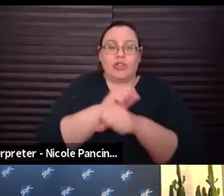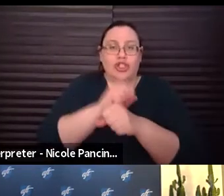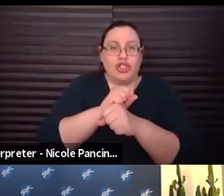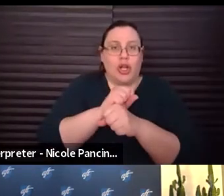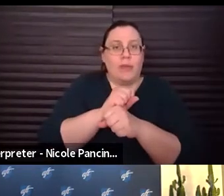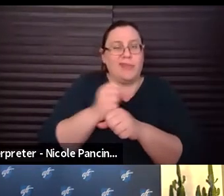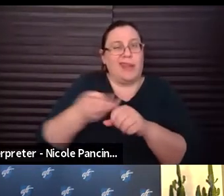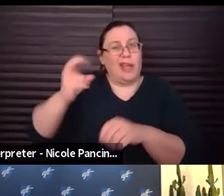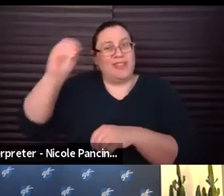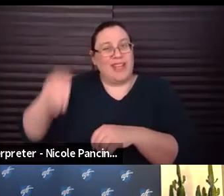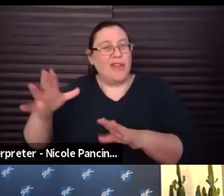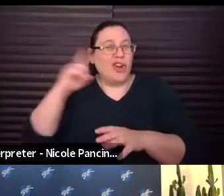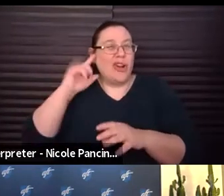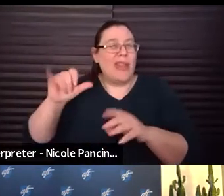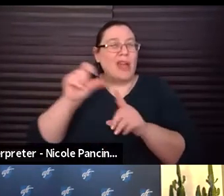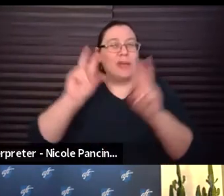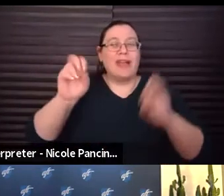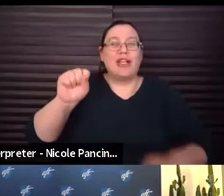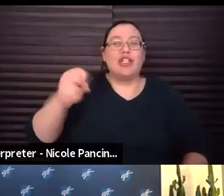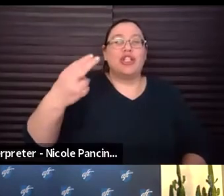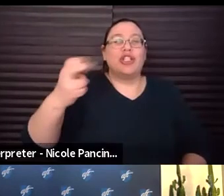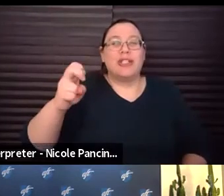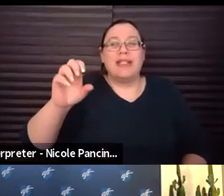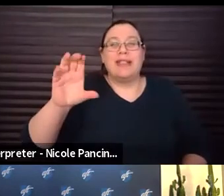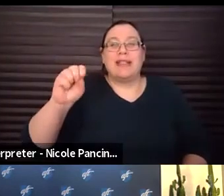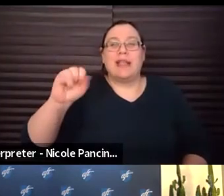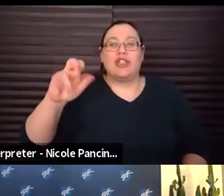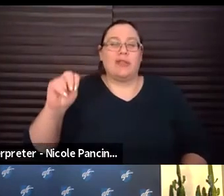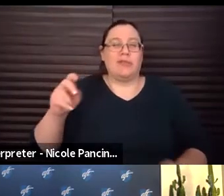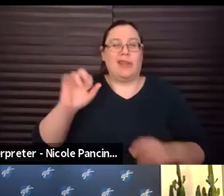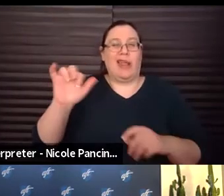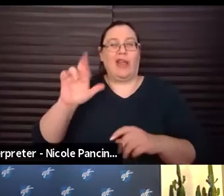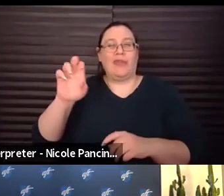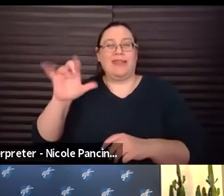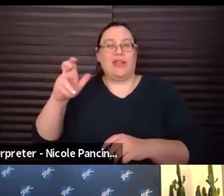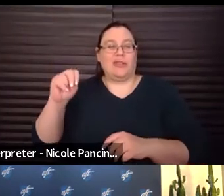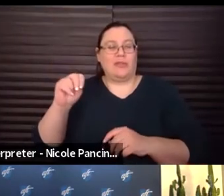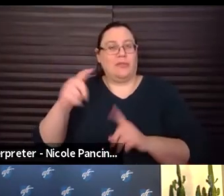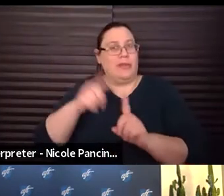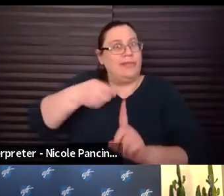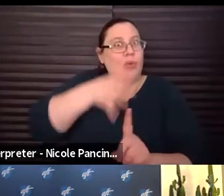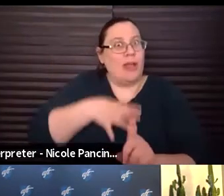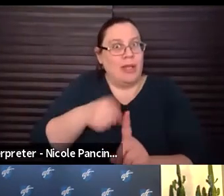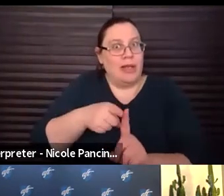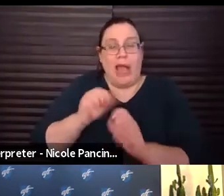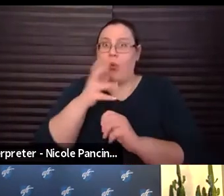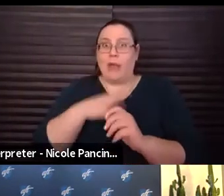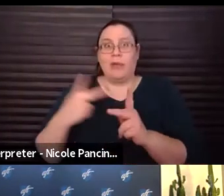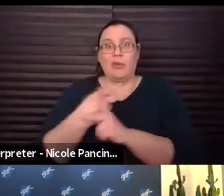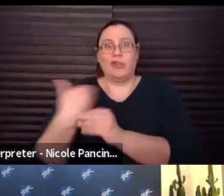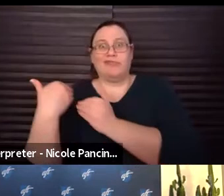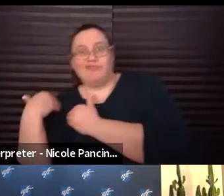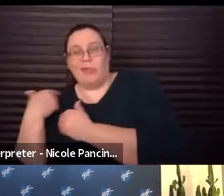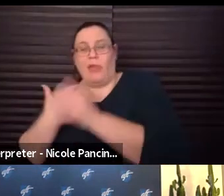session, right? Because of the lack of safety net that we have and how women are now bearing the disproportionate impacts of